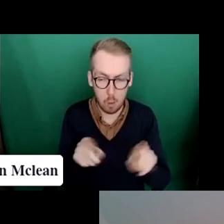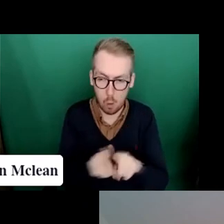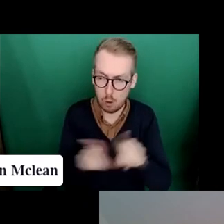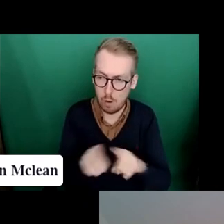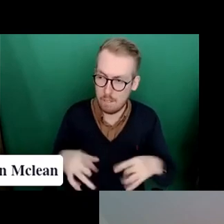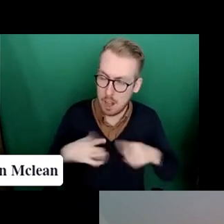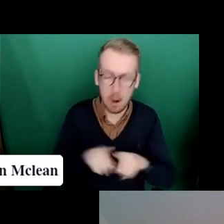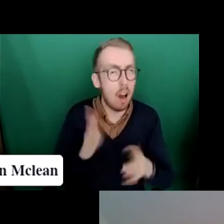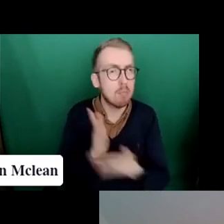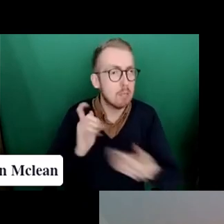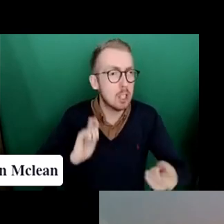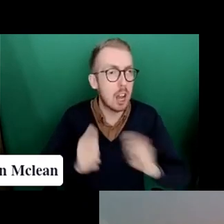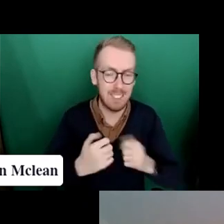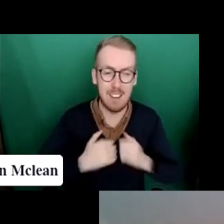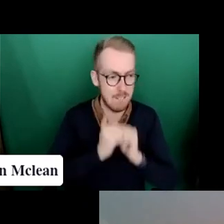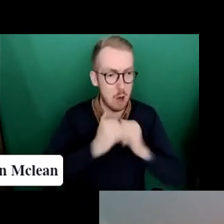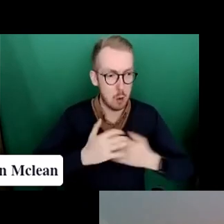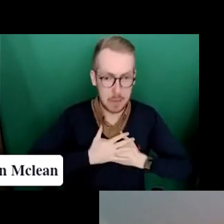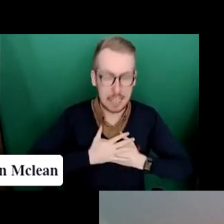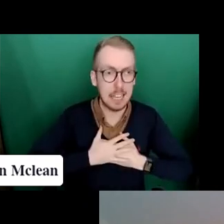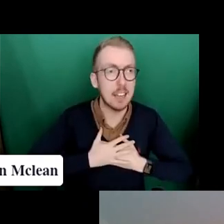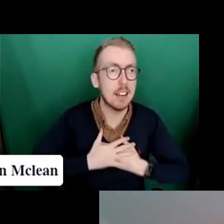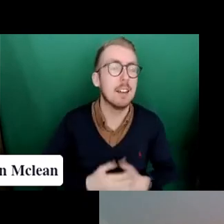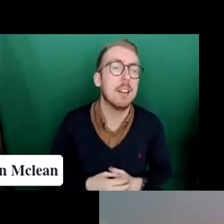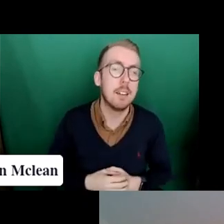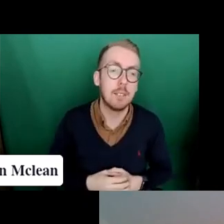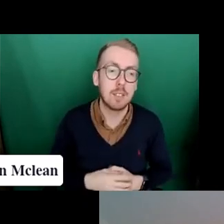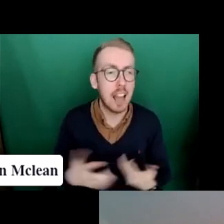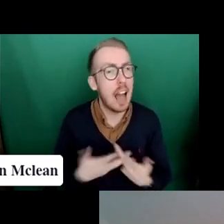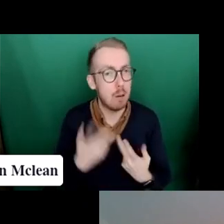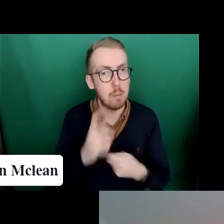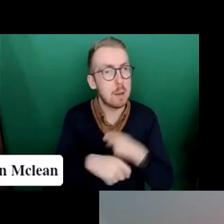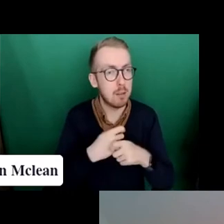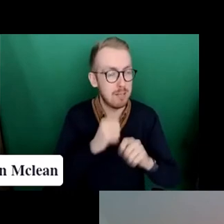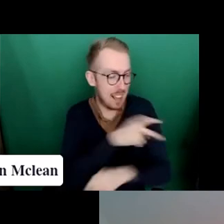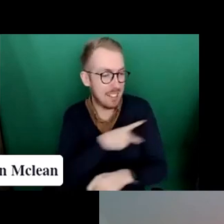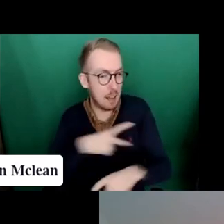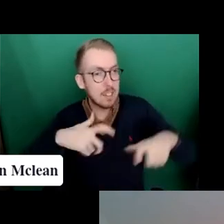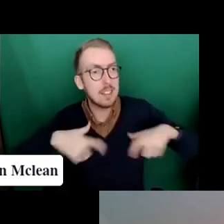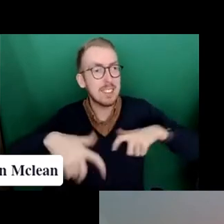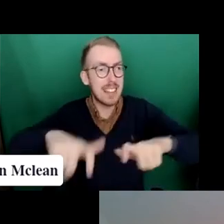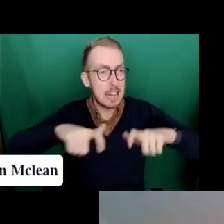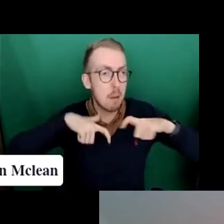you are valued, you know, so there's sustainability there within the staff, but also